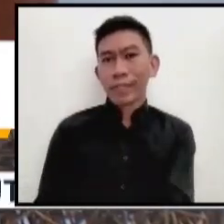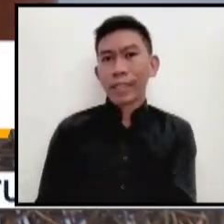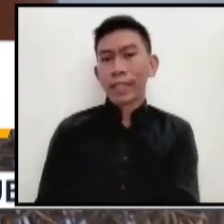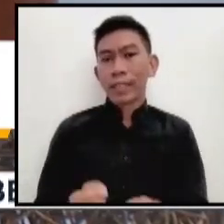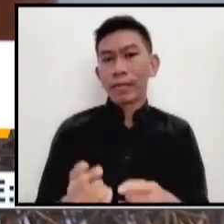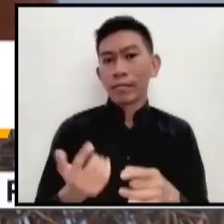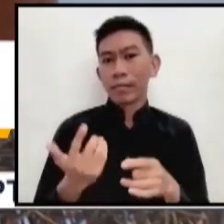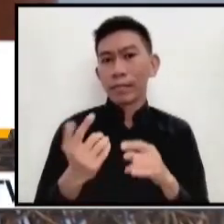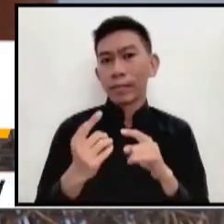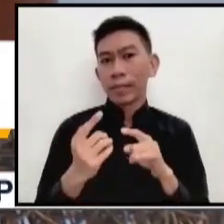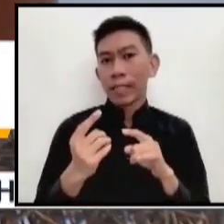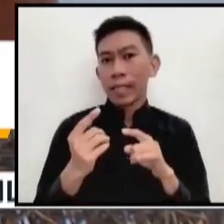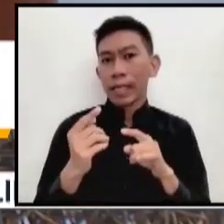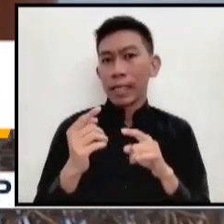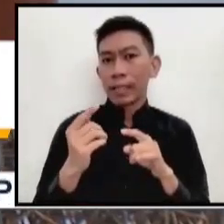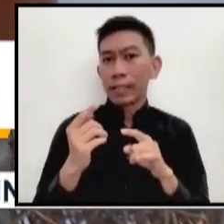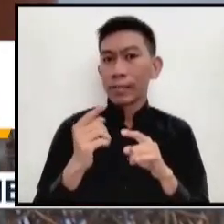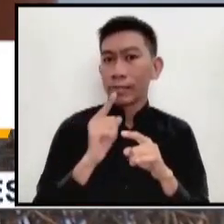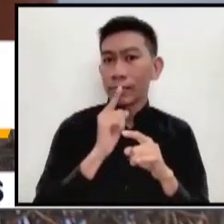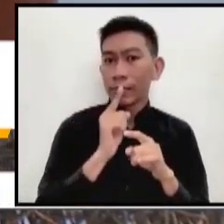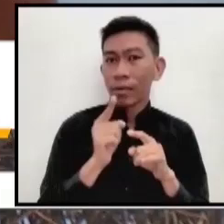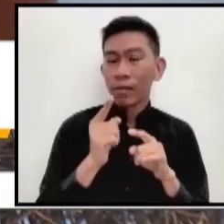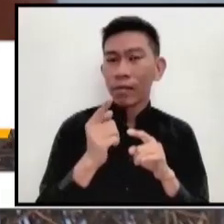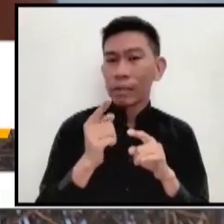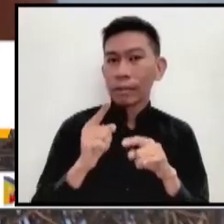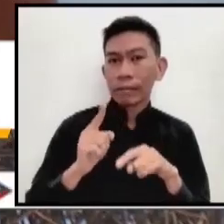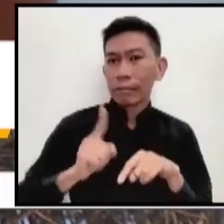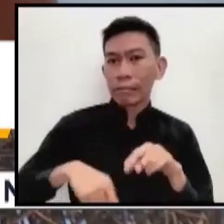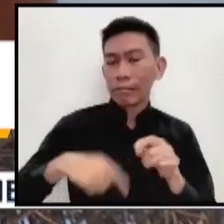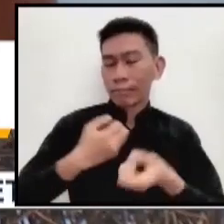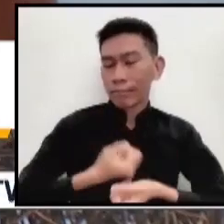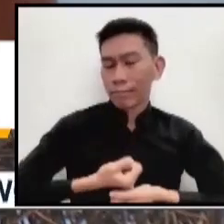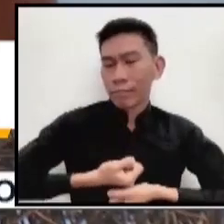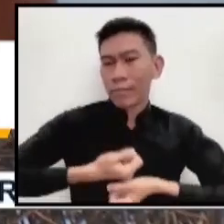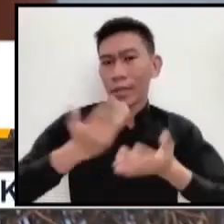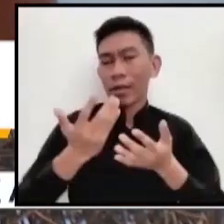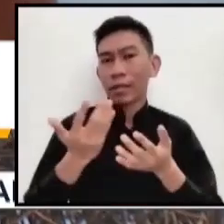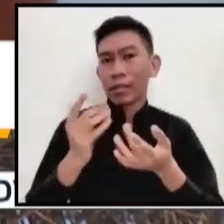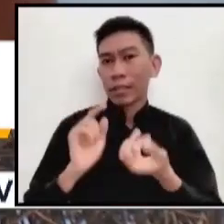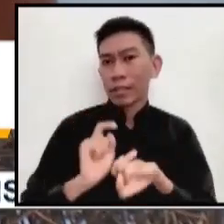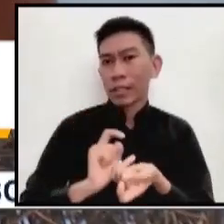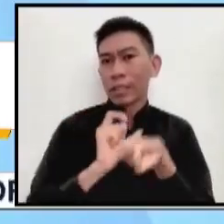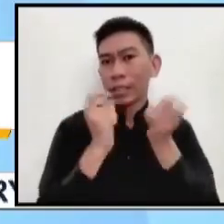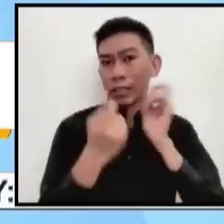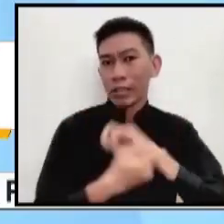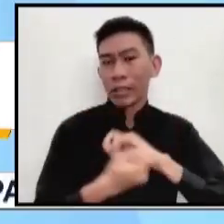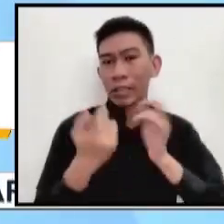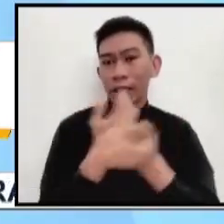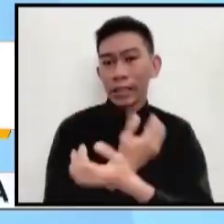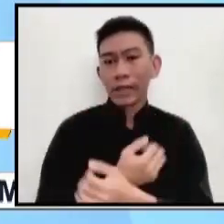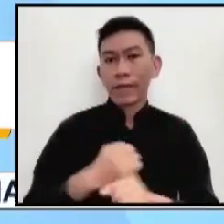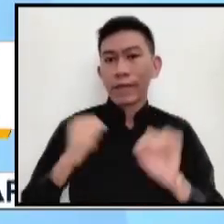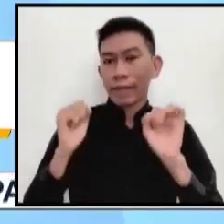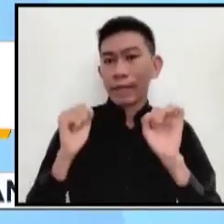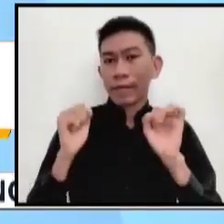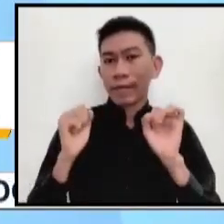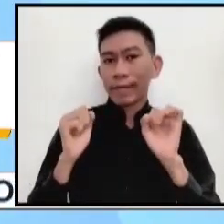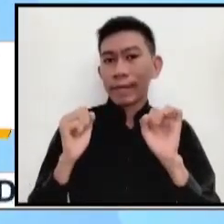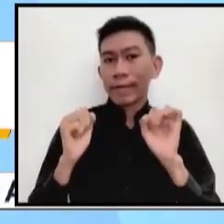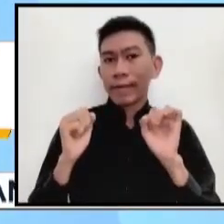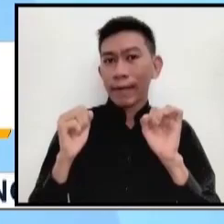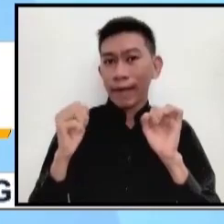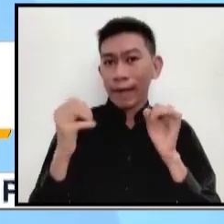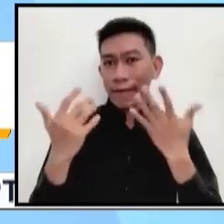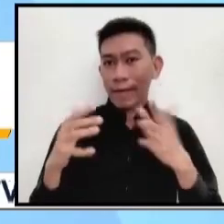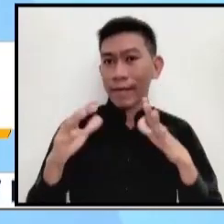words to really describe the transformation, the salvation ng na-receive ng mga tao